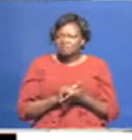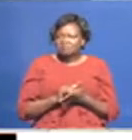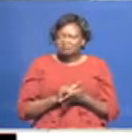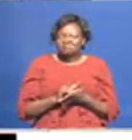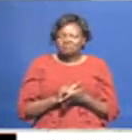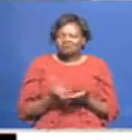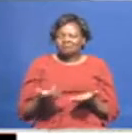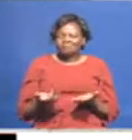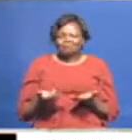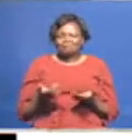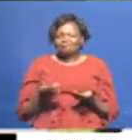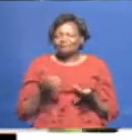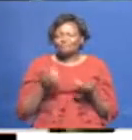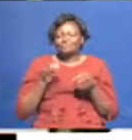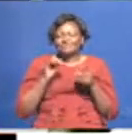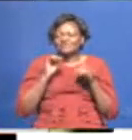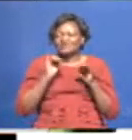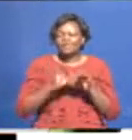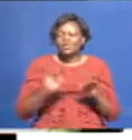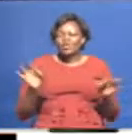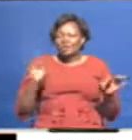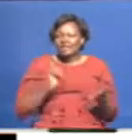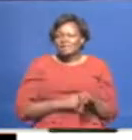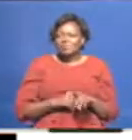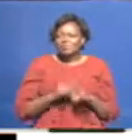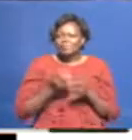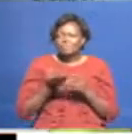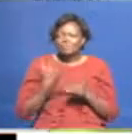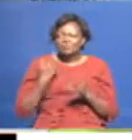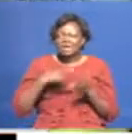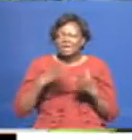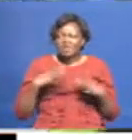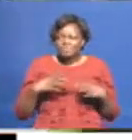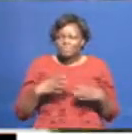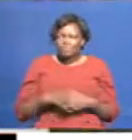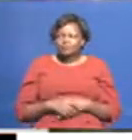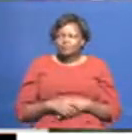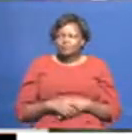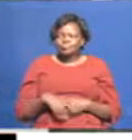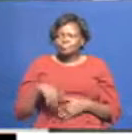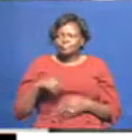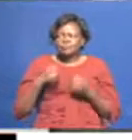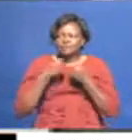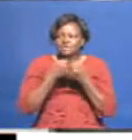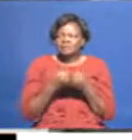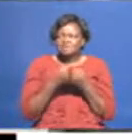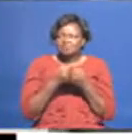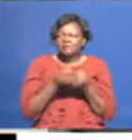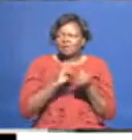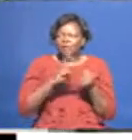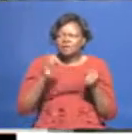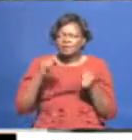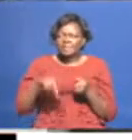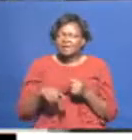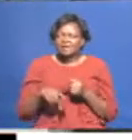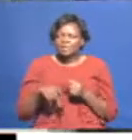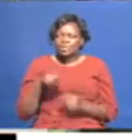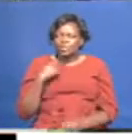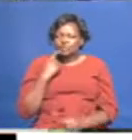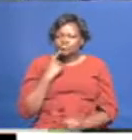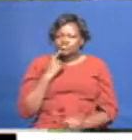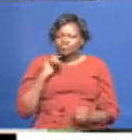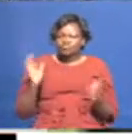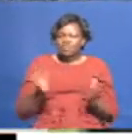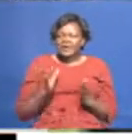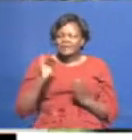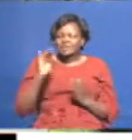long to get clearance. Their sentiments were reiterated by Westlands Member of Parliament Tim Wanyonyi, who urged